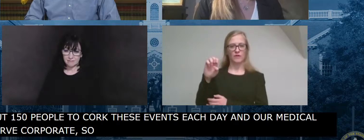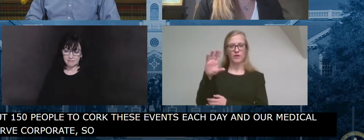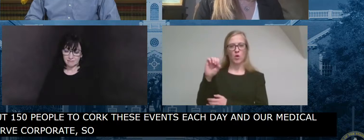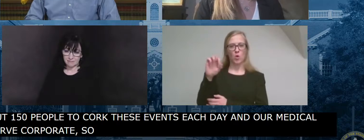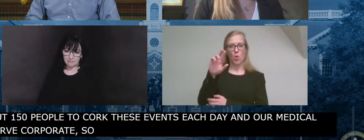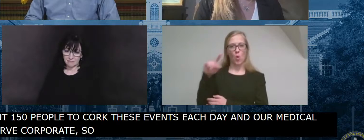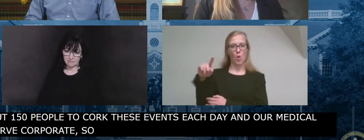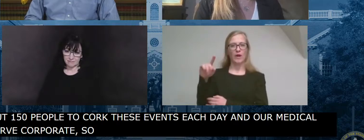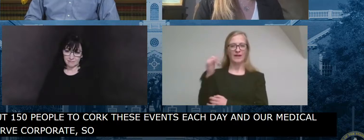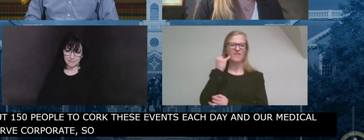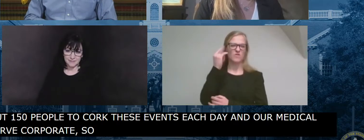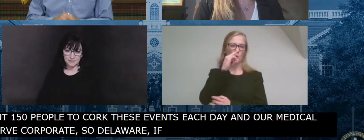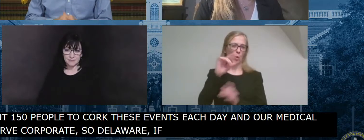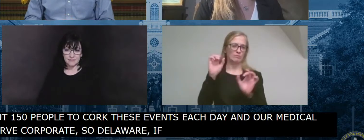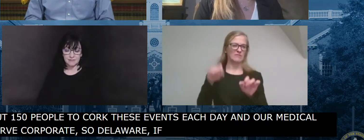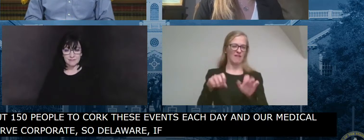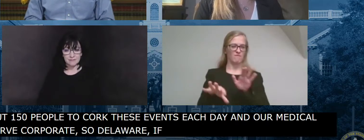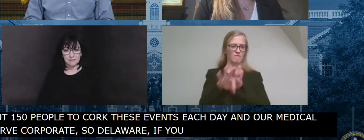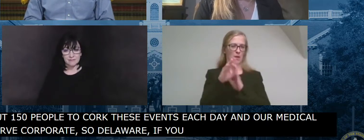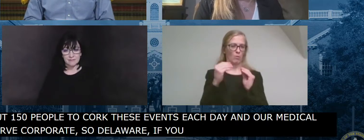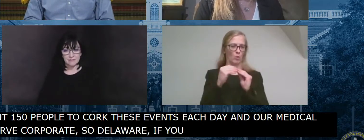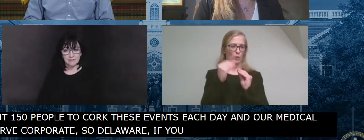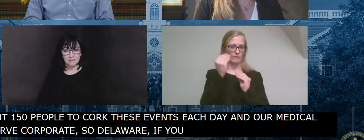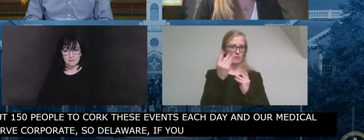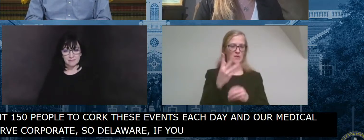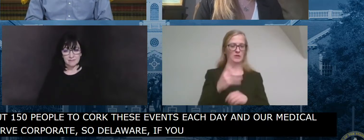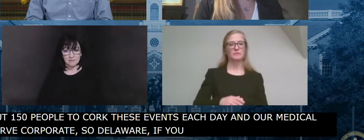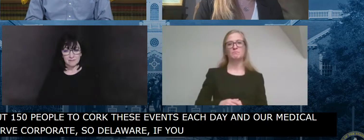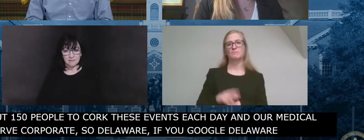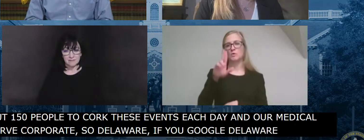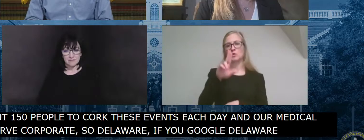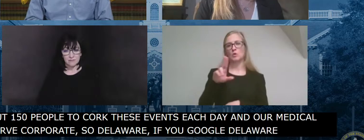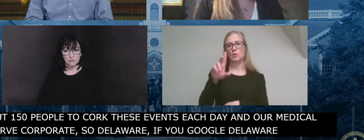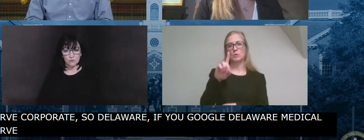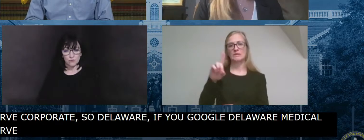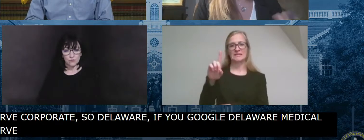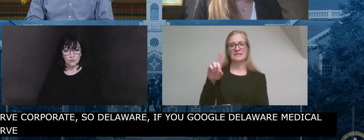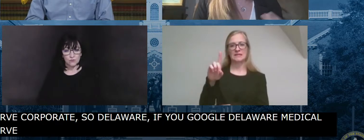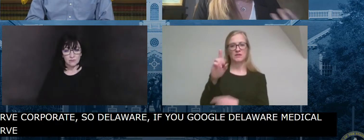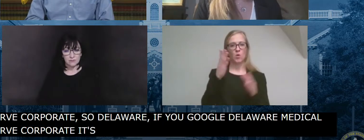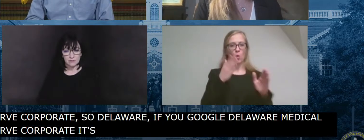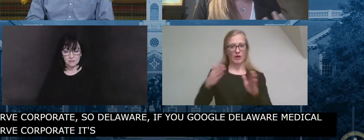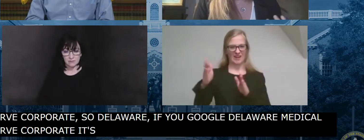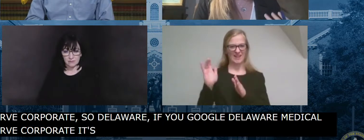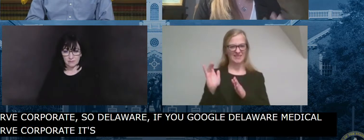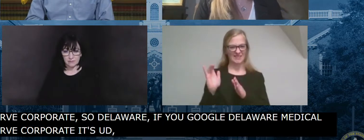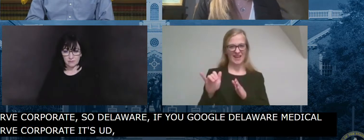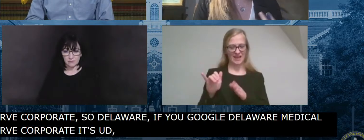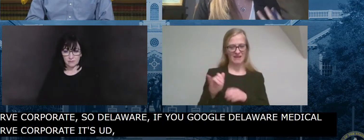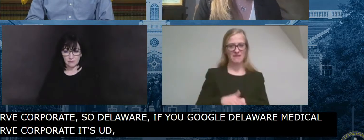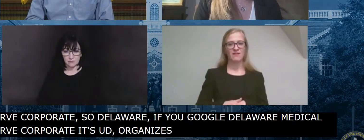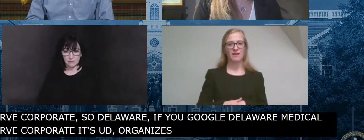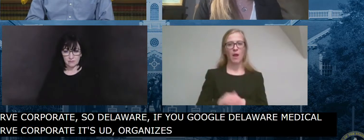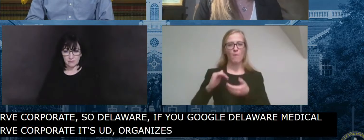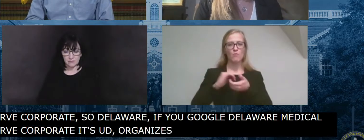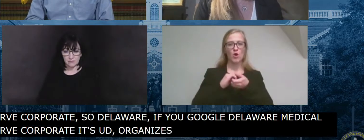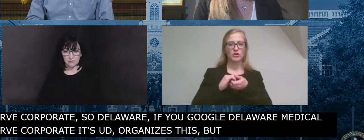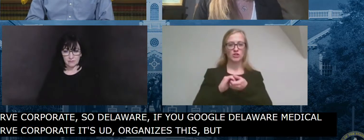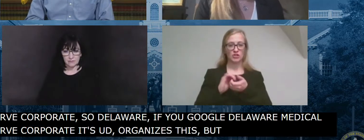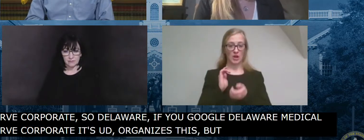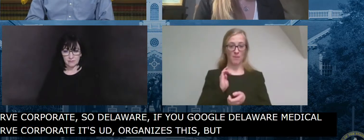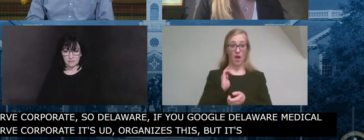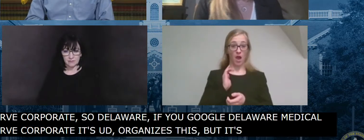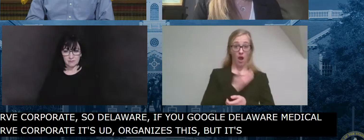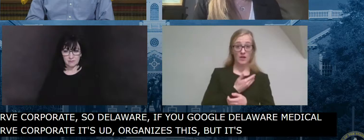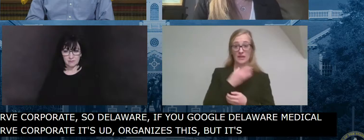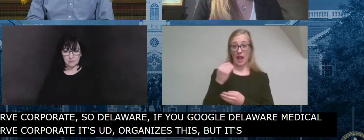Delaware Medical Reserve Corps, and it's UD is organizes this, but this is how it's a partnership between us and UD. This